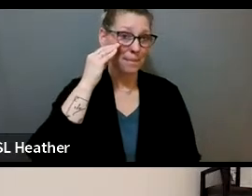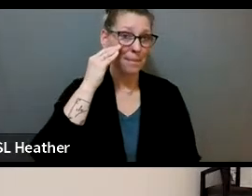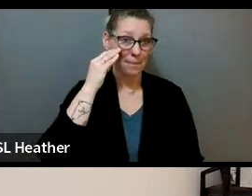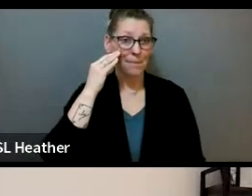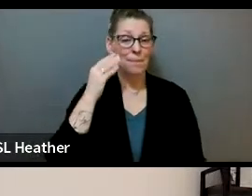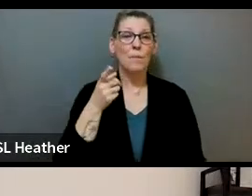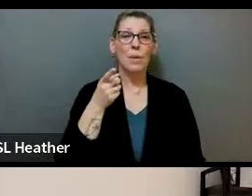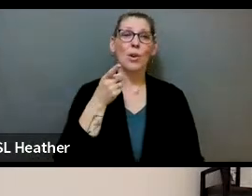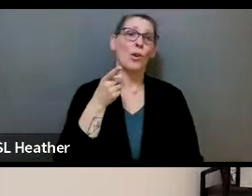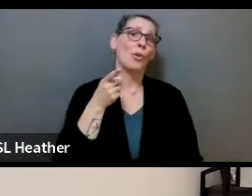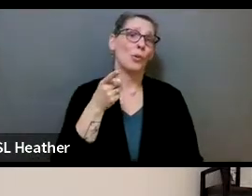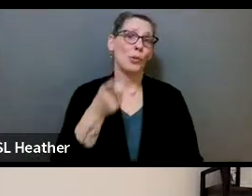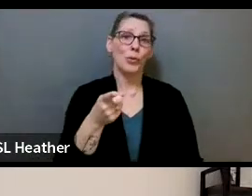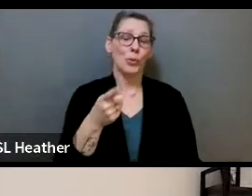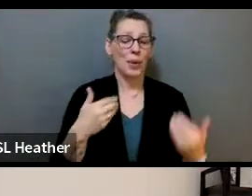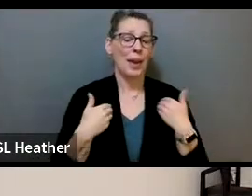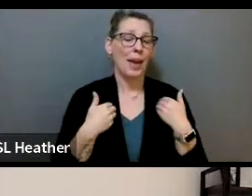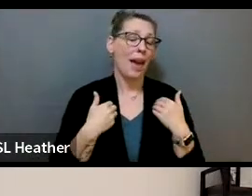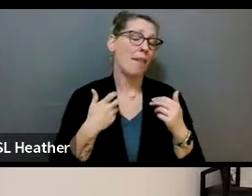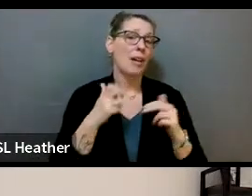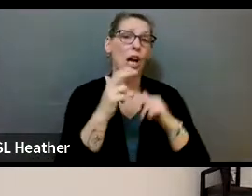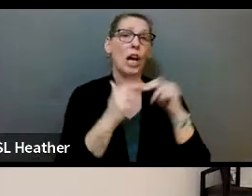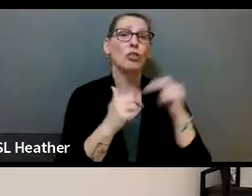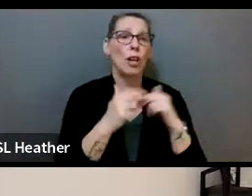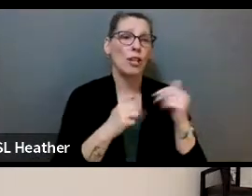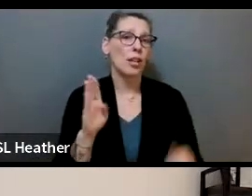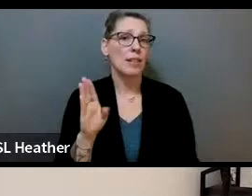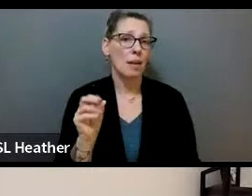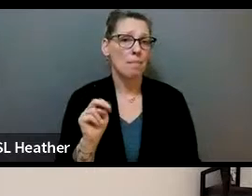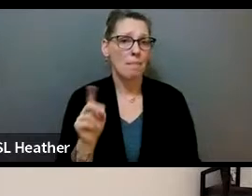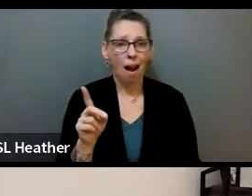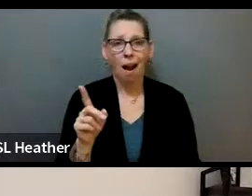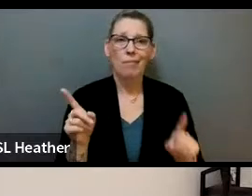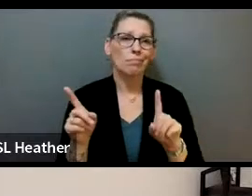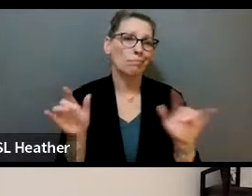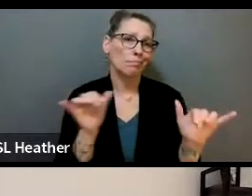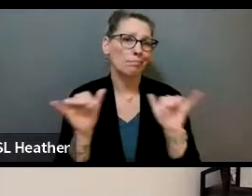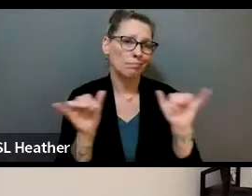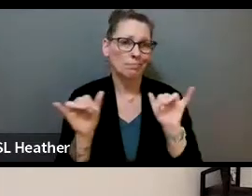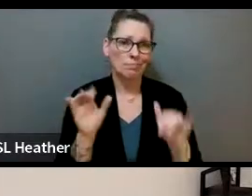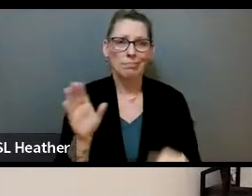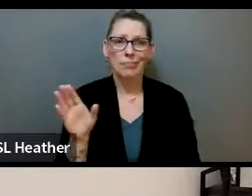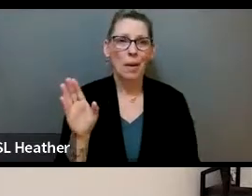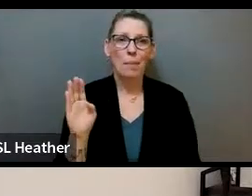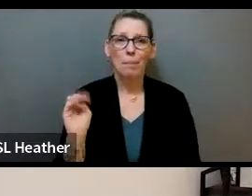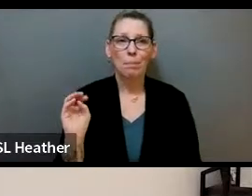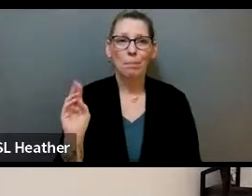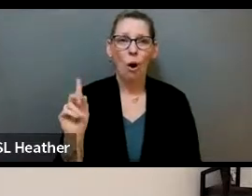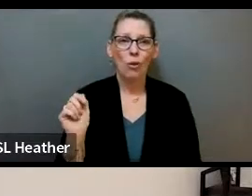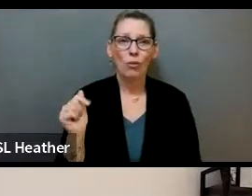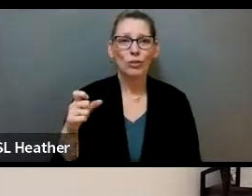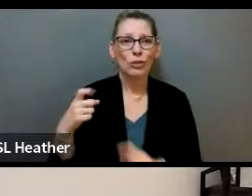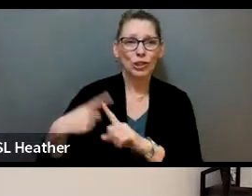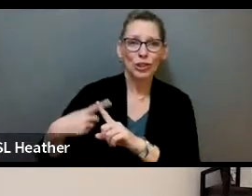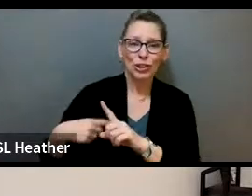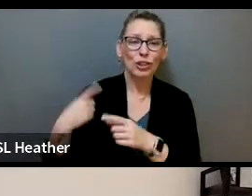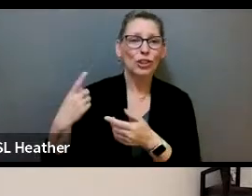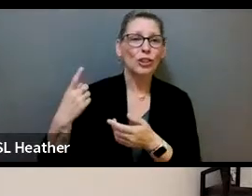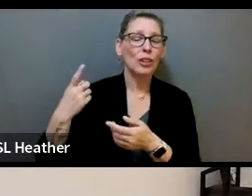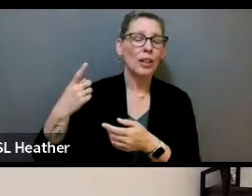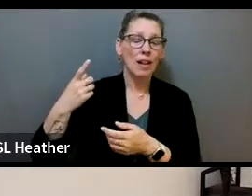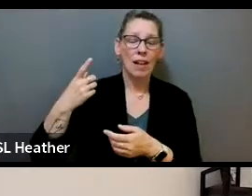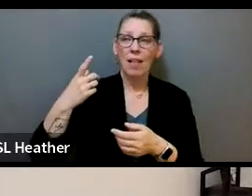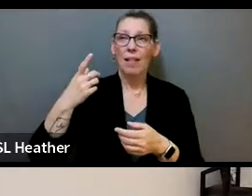a construction bond, which is like the mortgage, you're paying it off every month or part of it off.